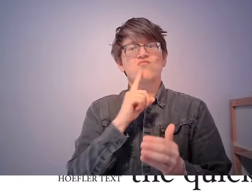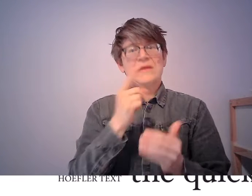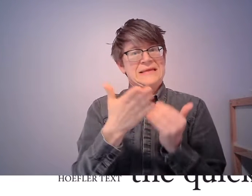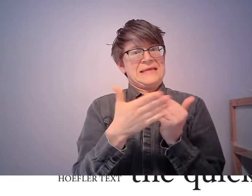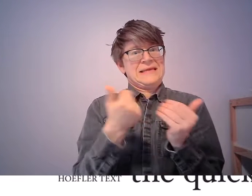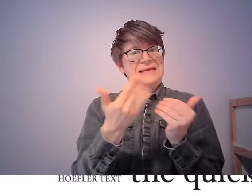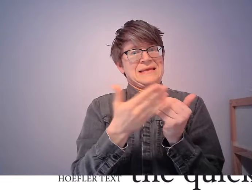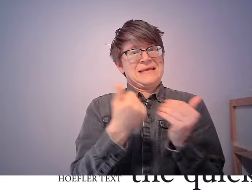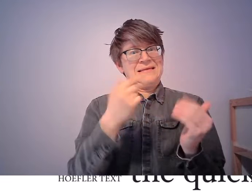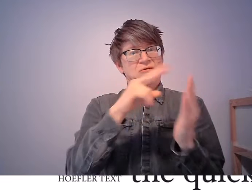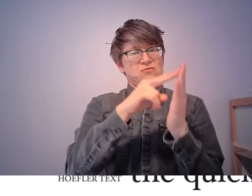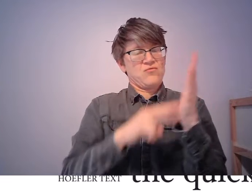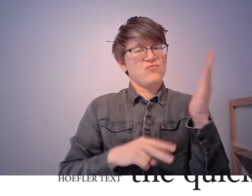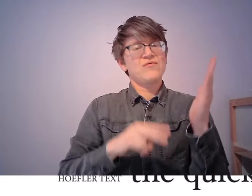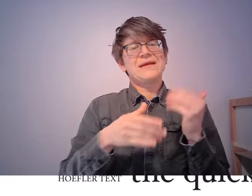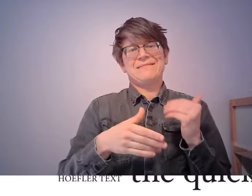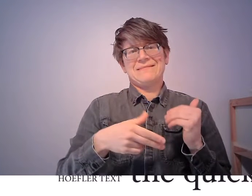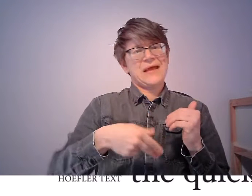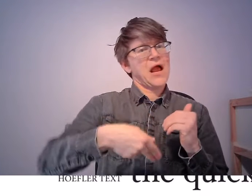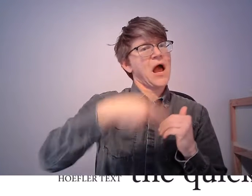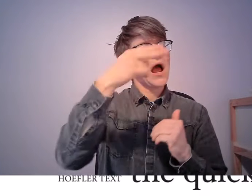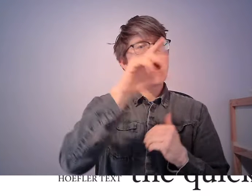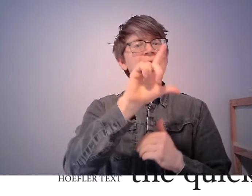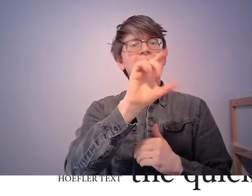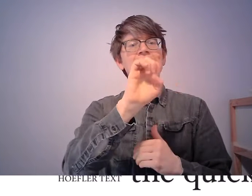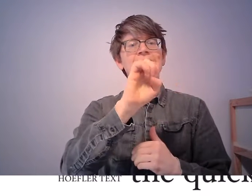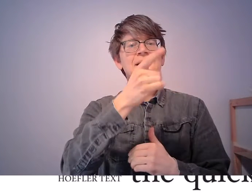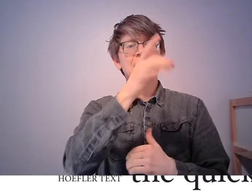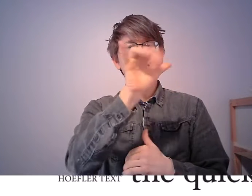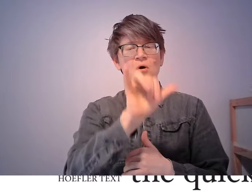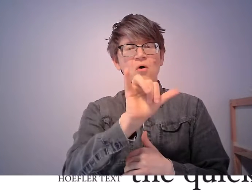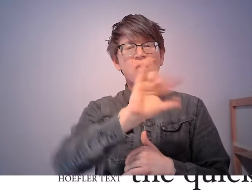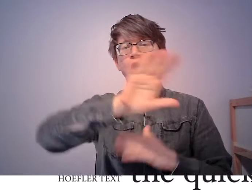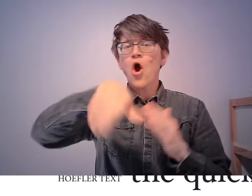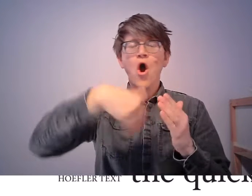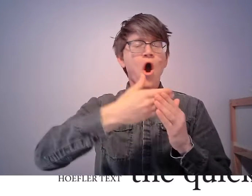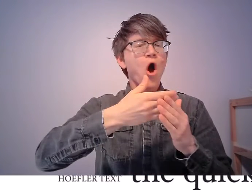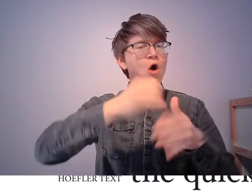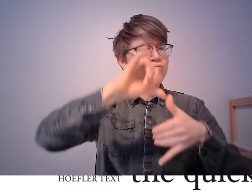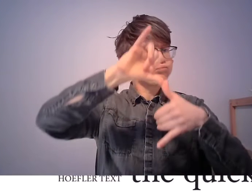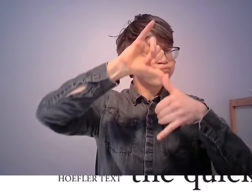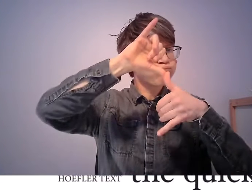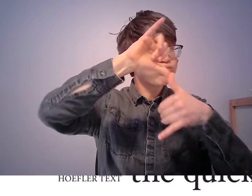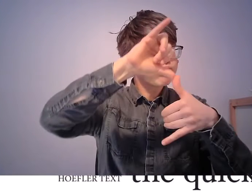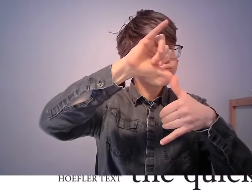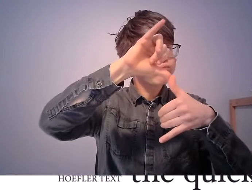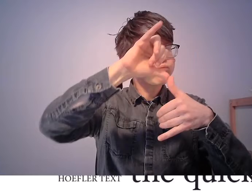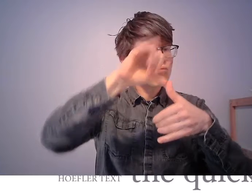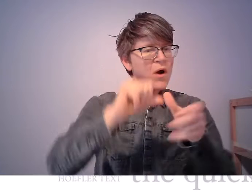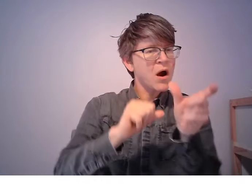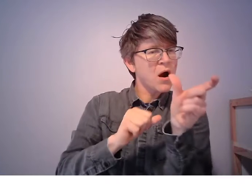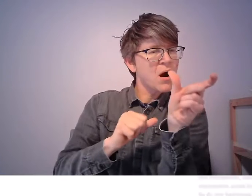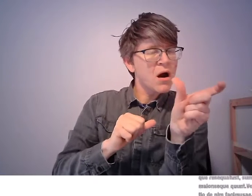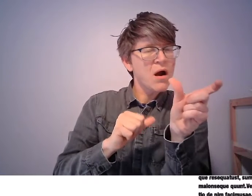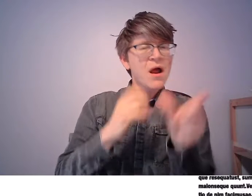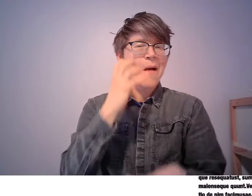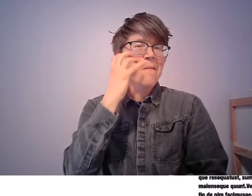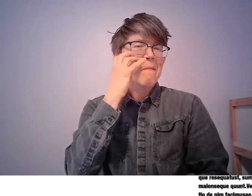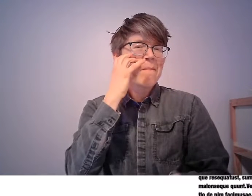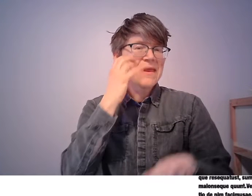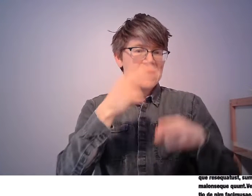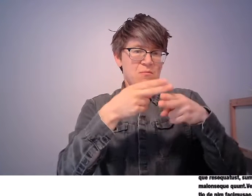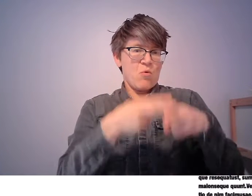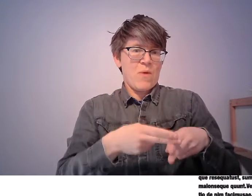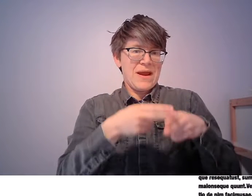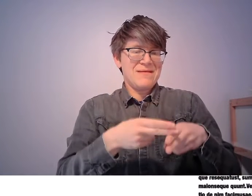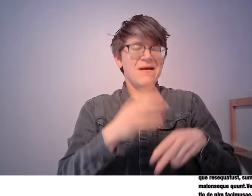typefaces. They all have a larger X height, open counter spaces, and a medium weight. Medium weight